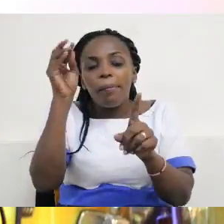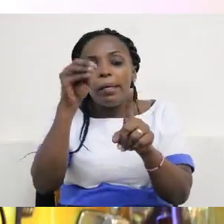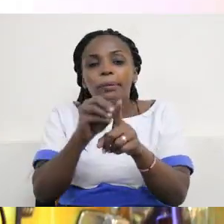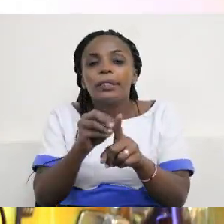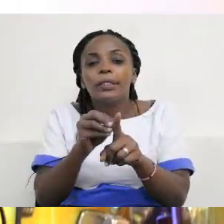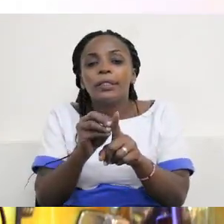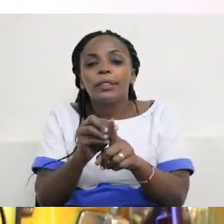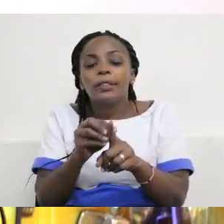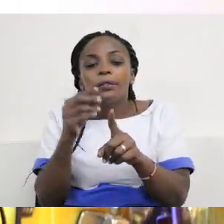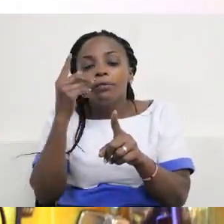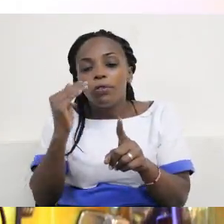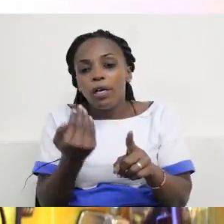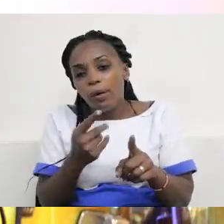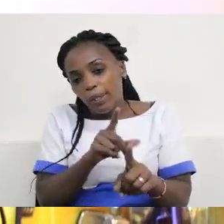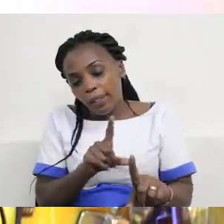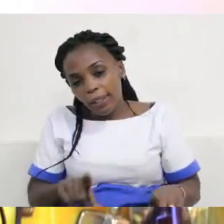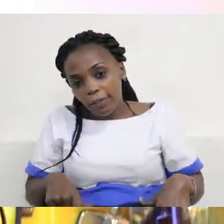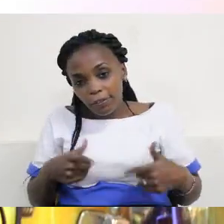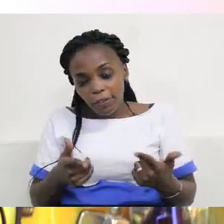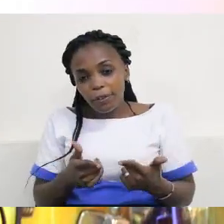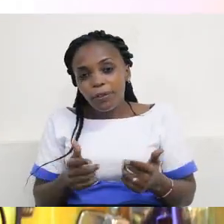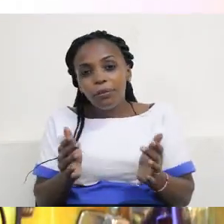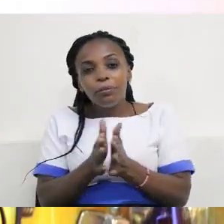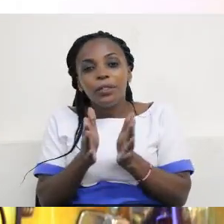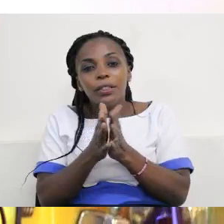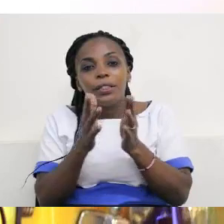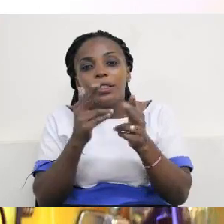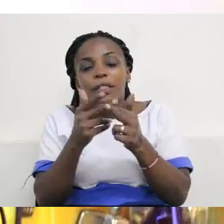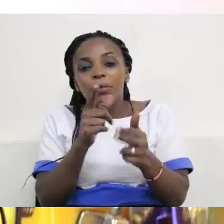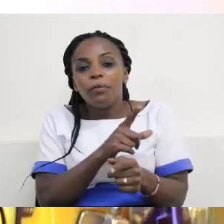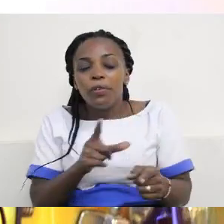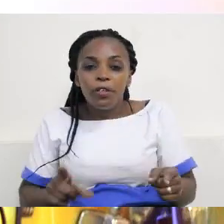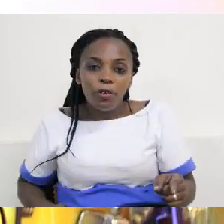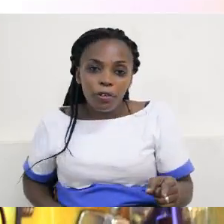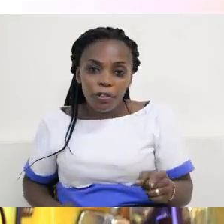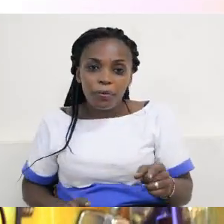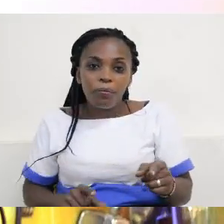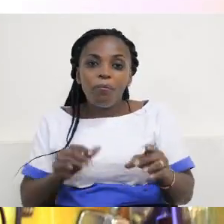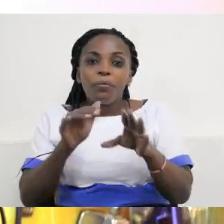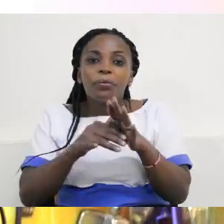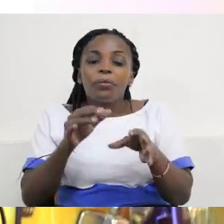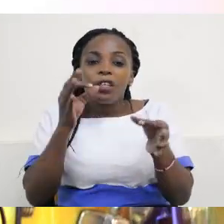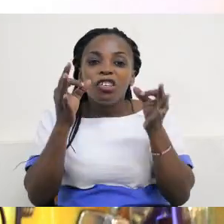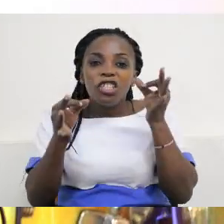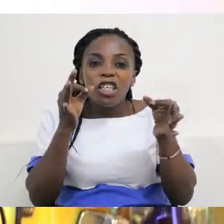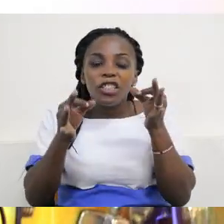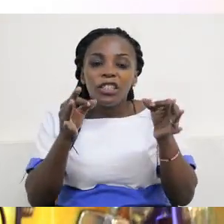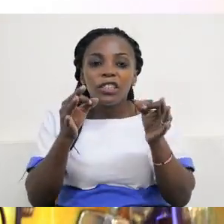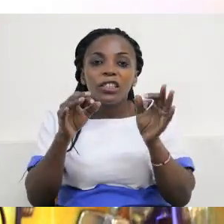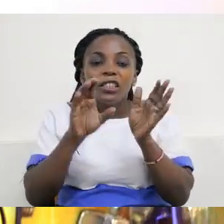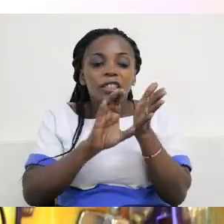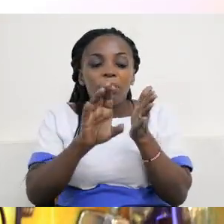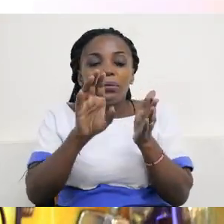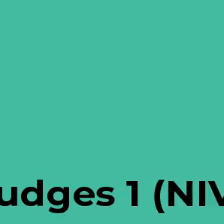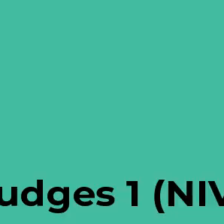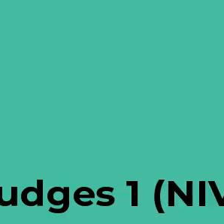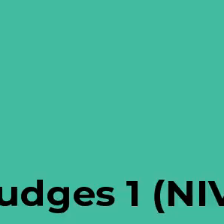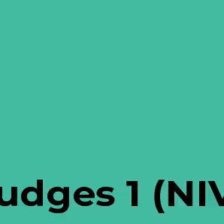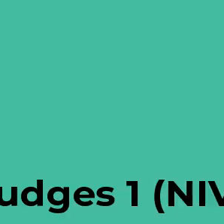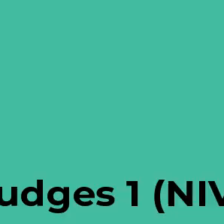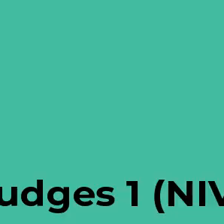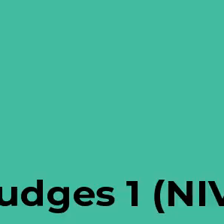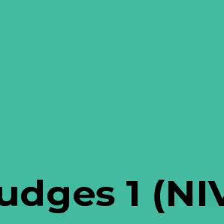his destiny for our lives. Praise be the name of the Lord. In Judges chapter 1, verse 1 to 2, this is what it